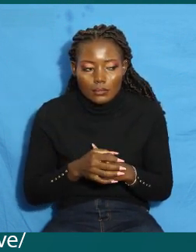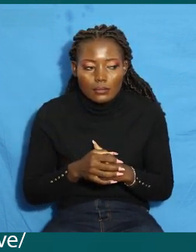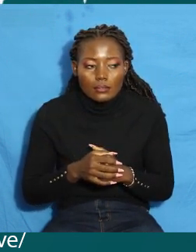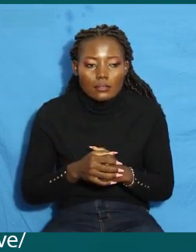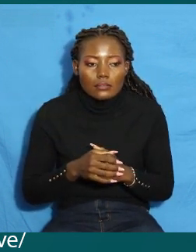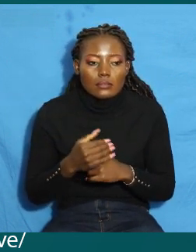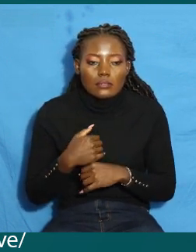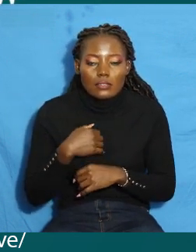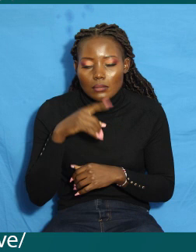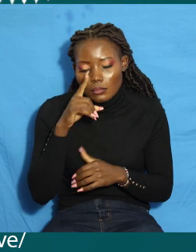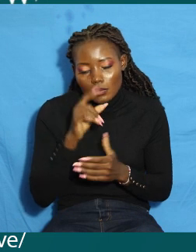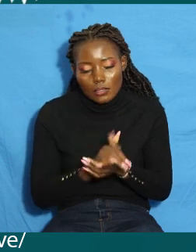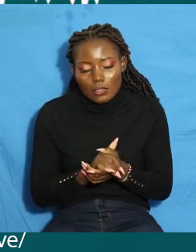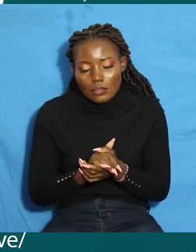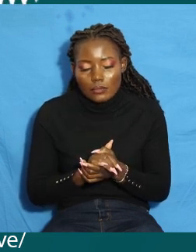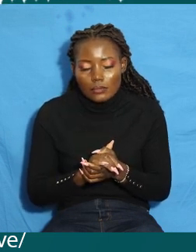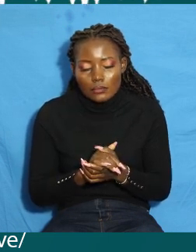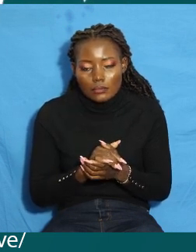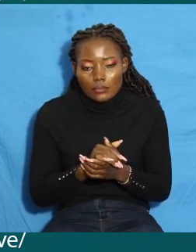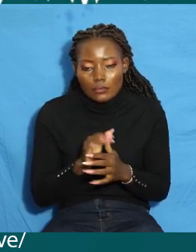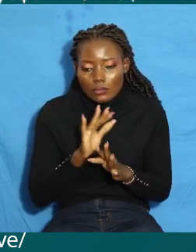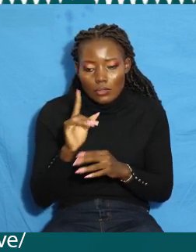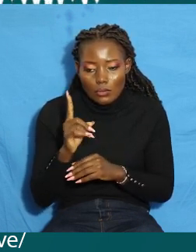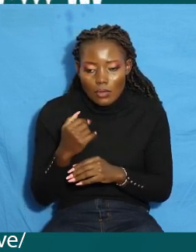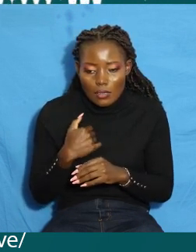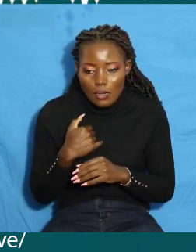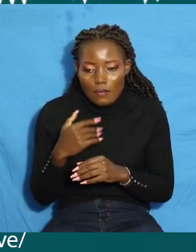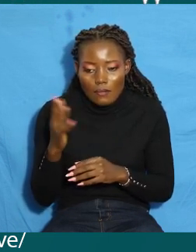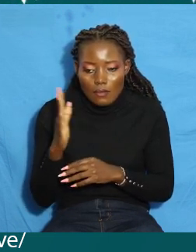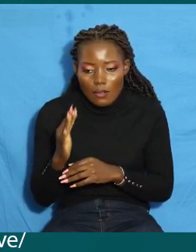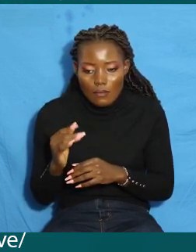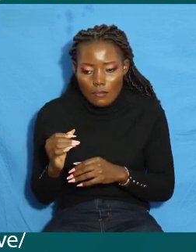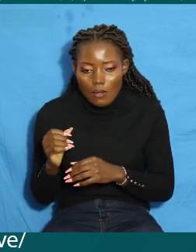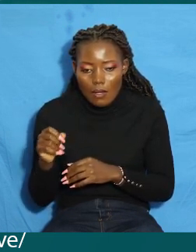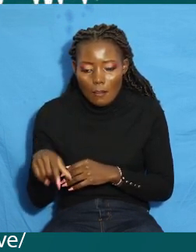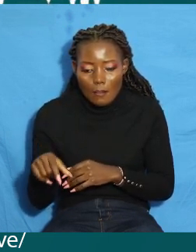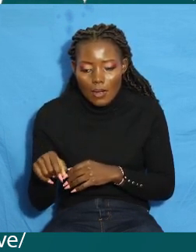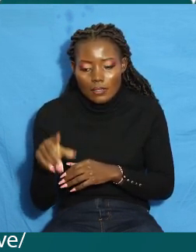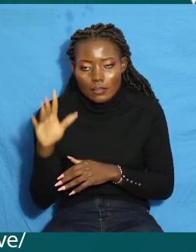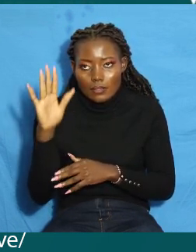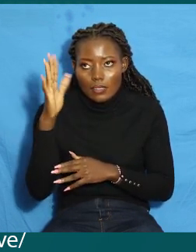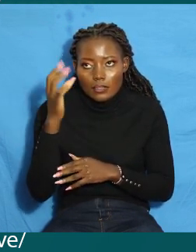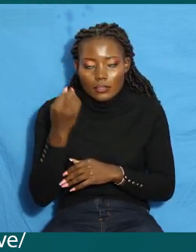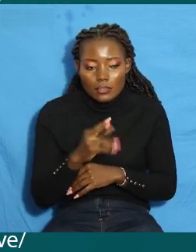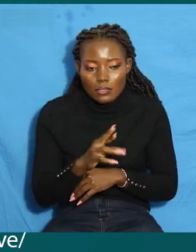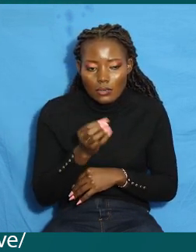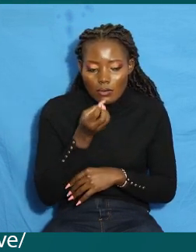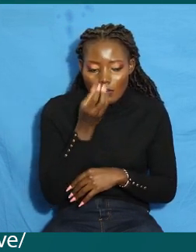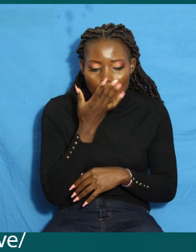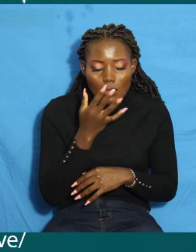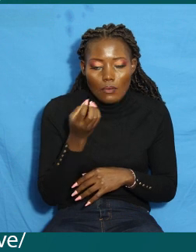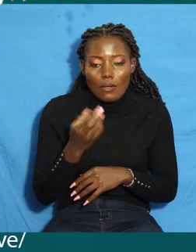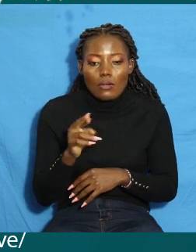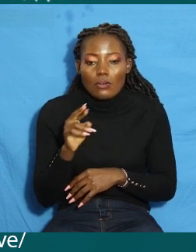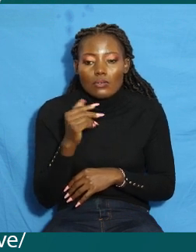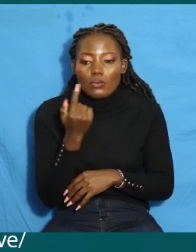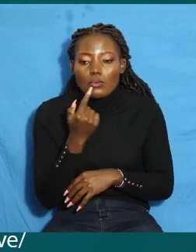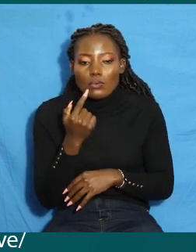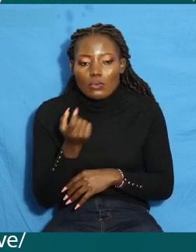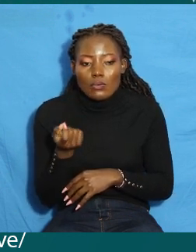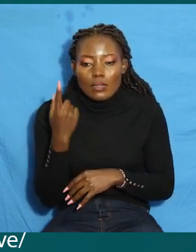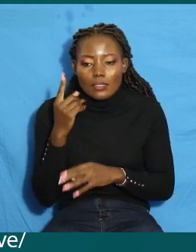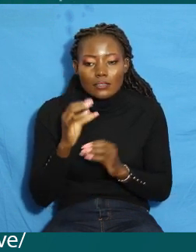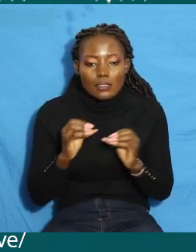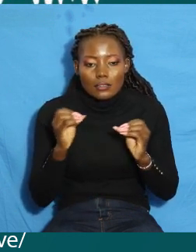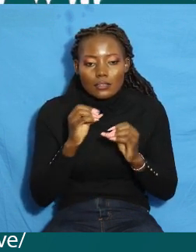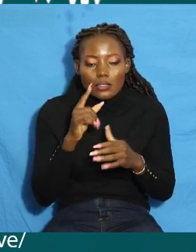I believe there is no one who has never planted a tree or a flower, or who does not understand what one needs to